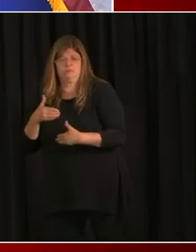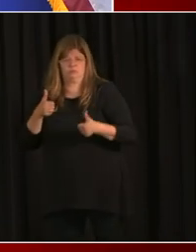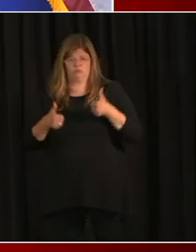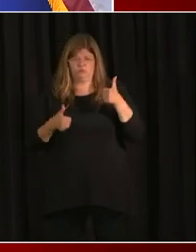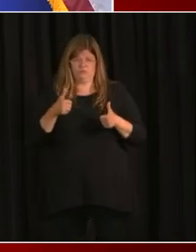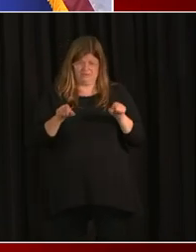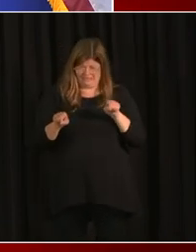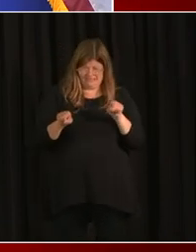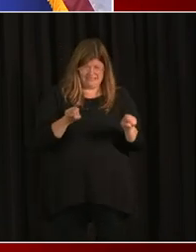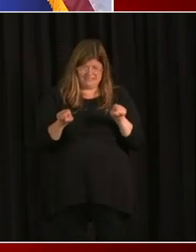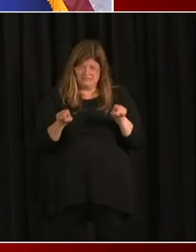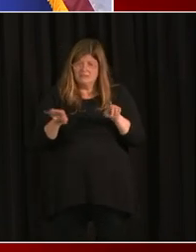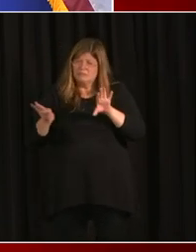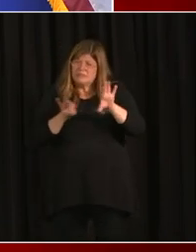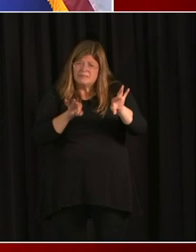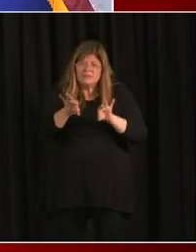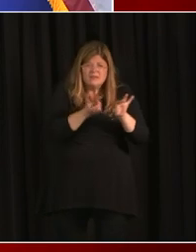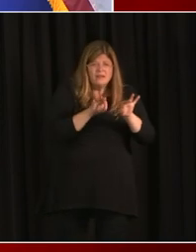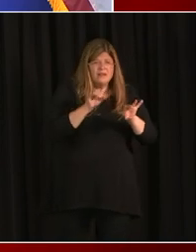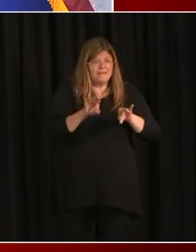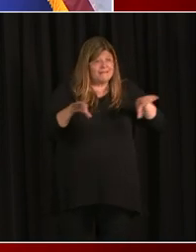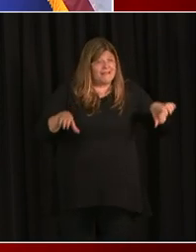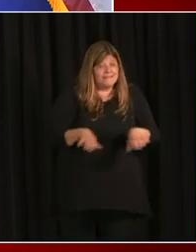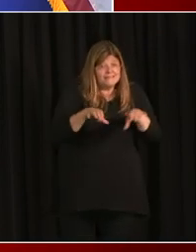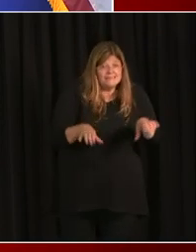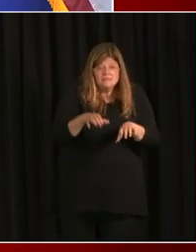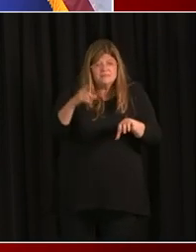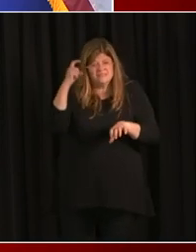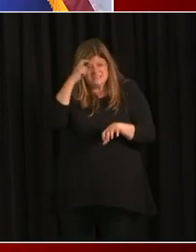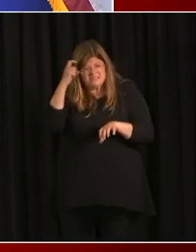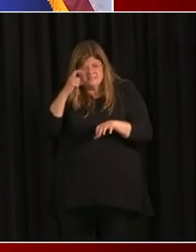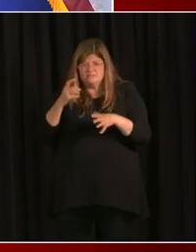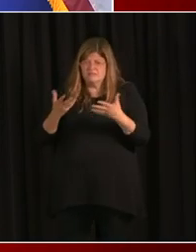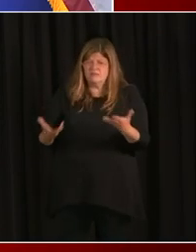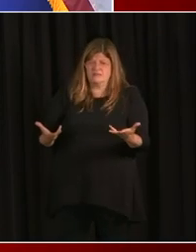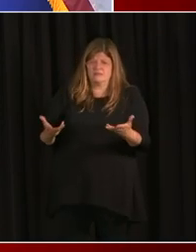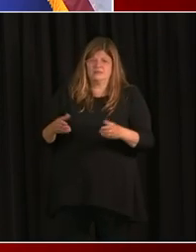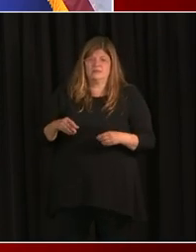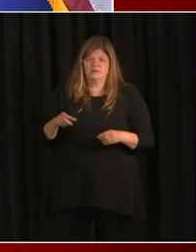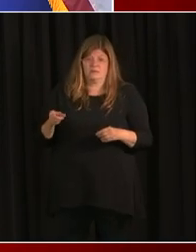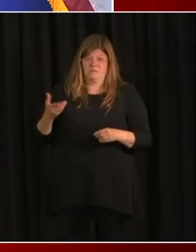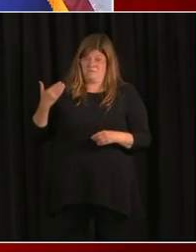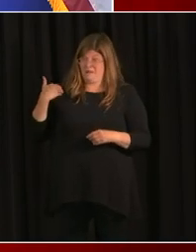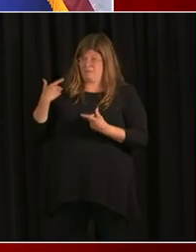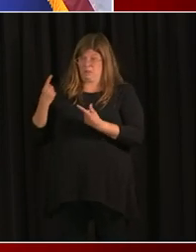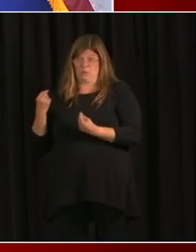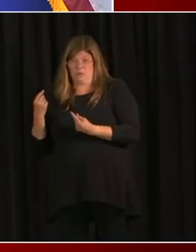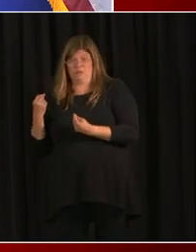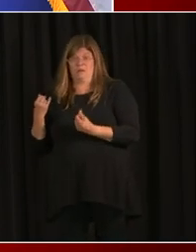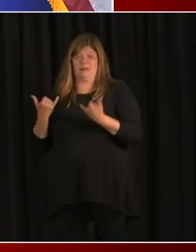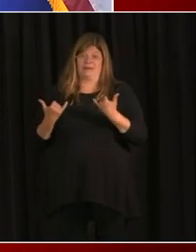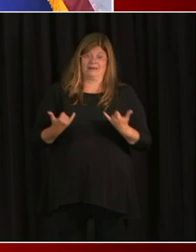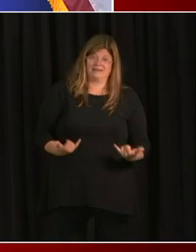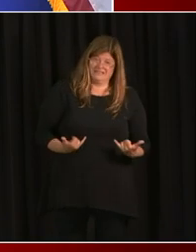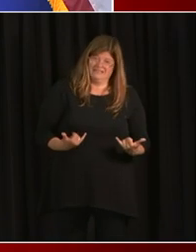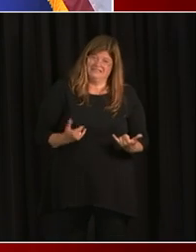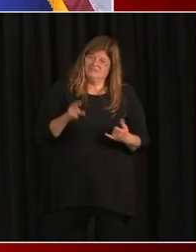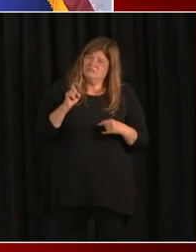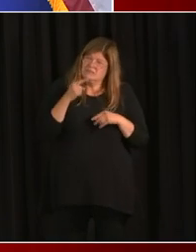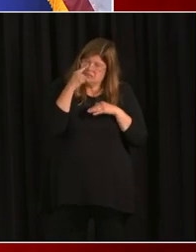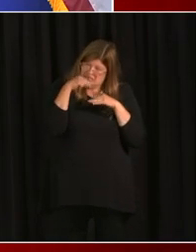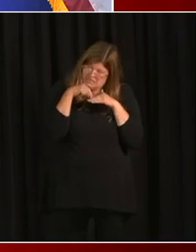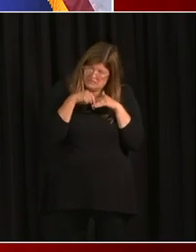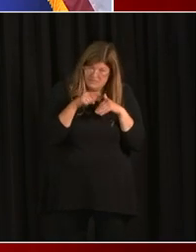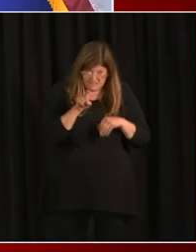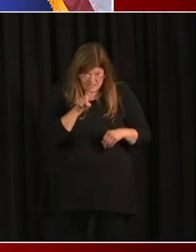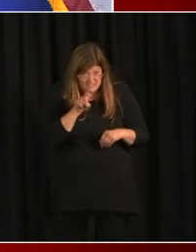their activities wisely in a way that they haven't been heretofore. And even when we've given instructions on